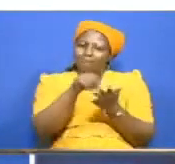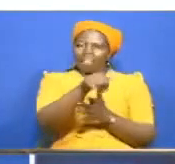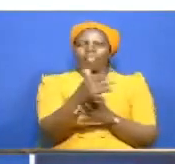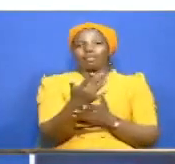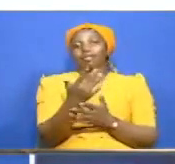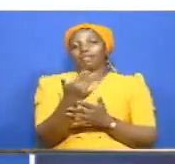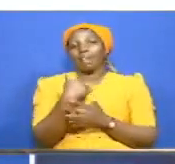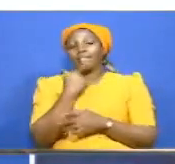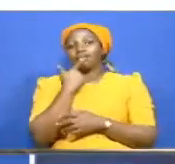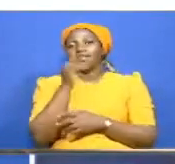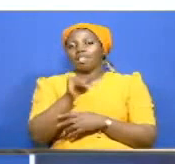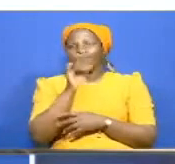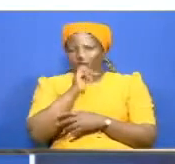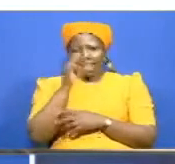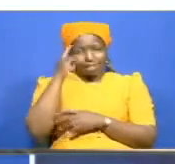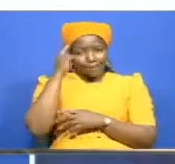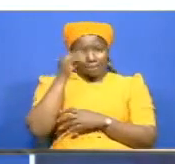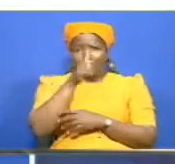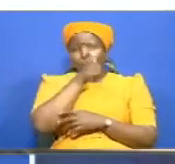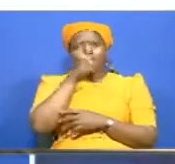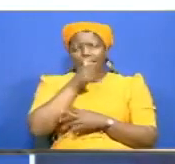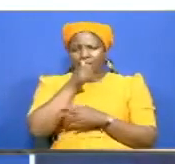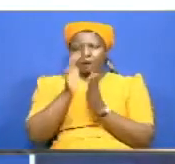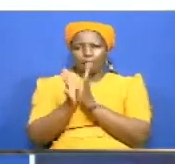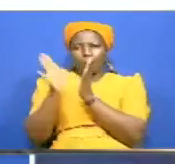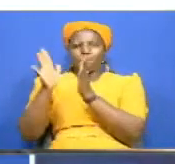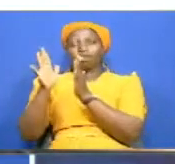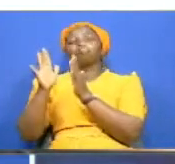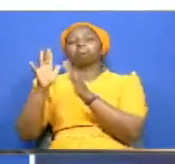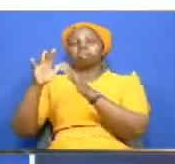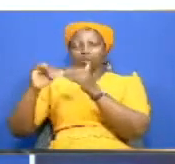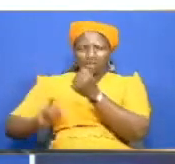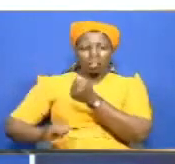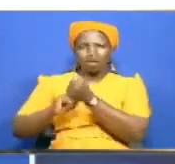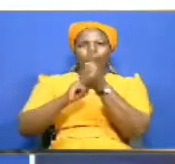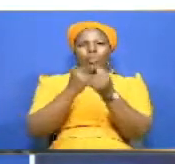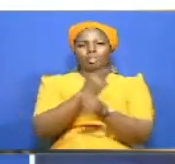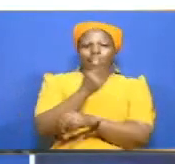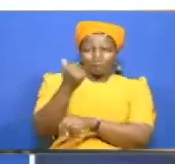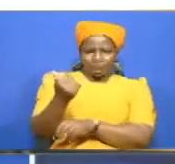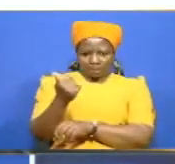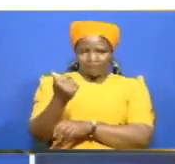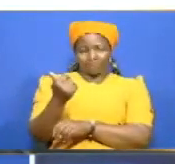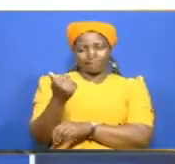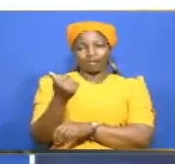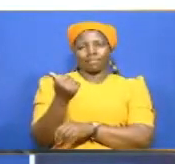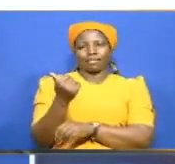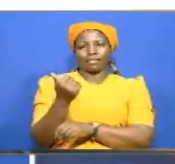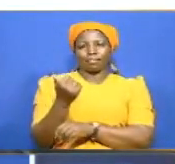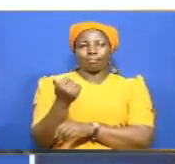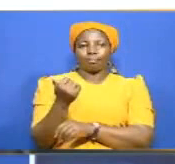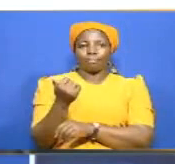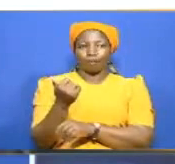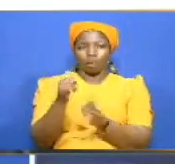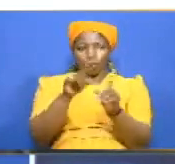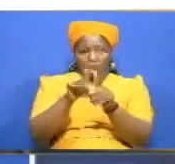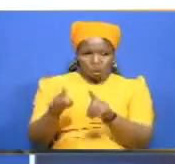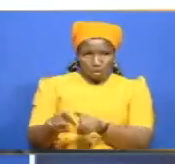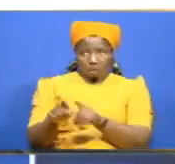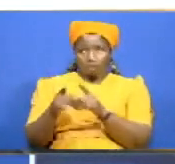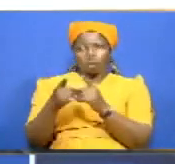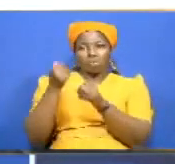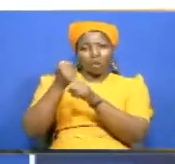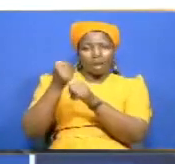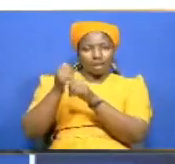Having said that, I think the private and public, they complement each other, and also in terms of